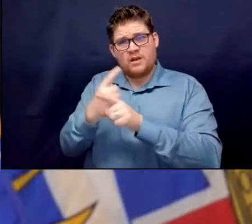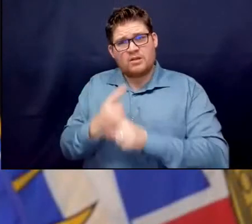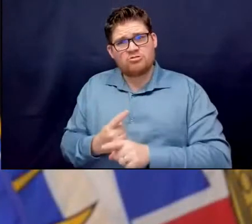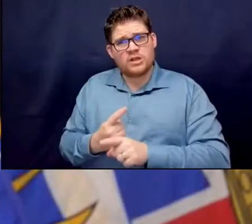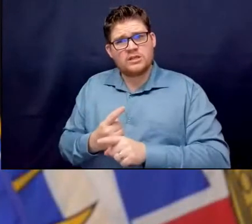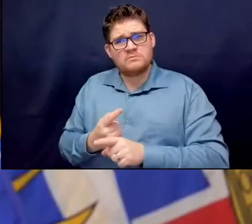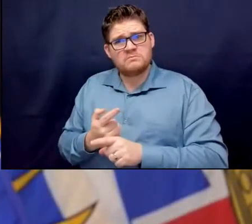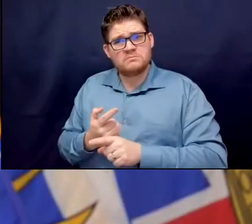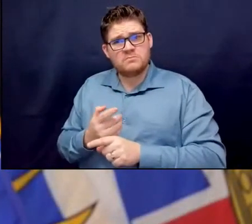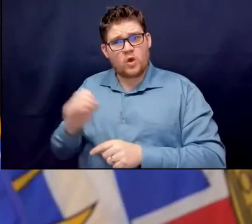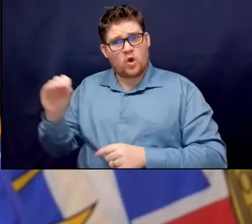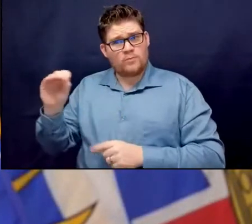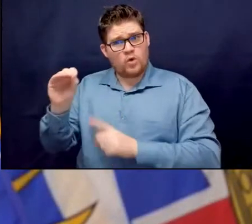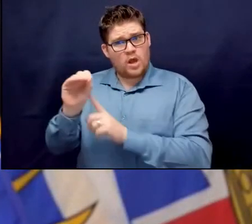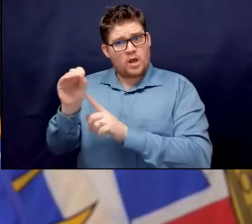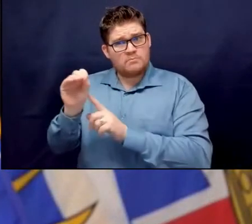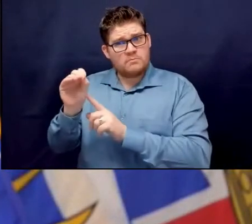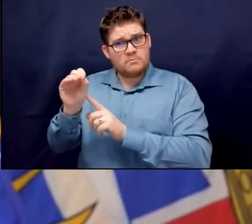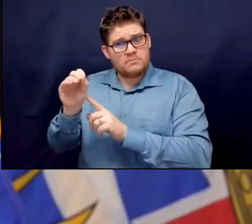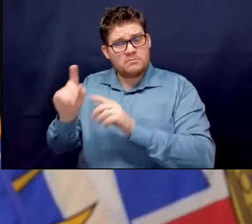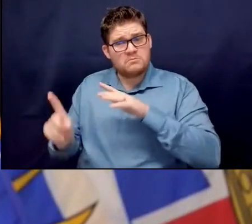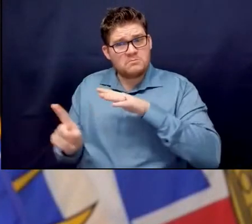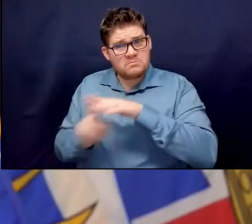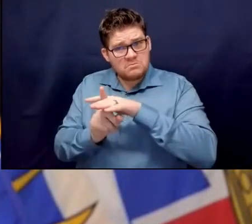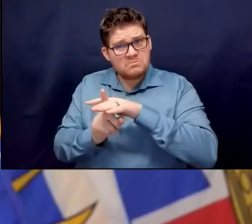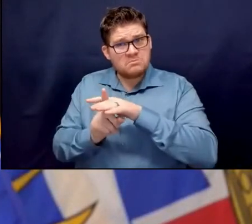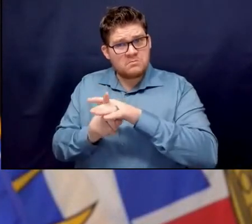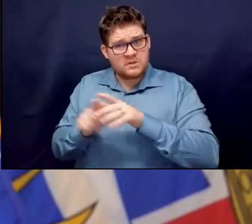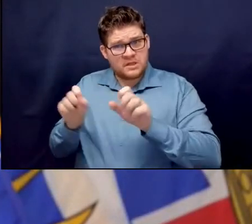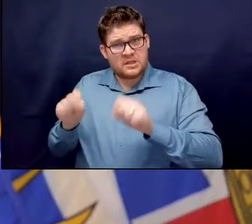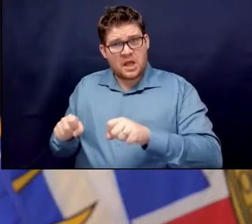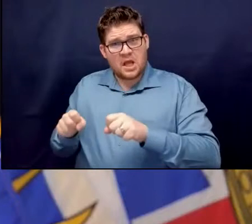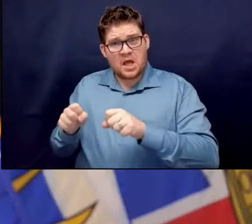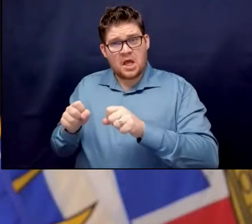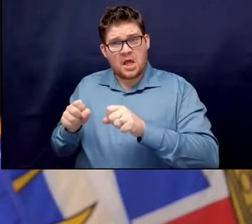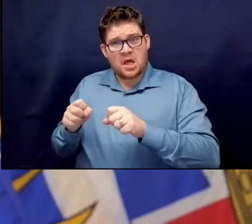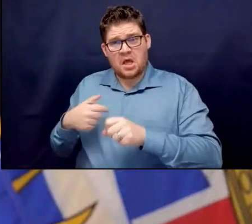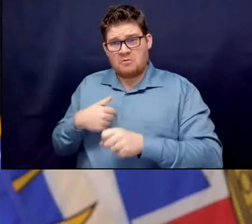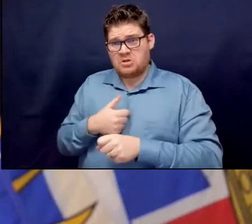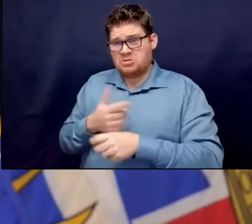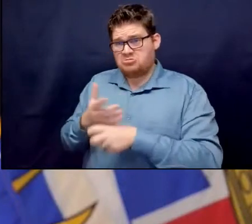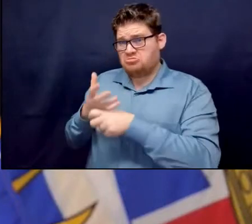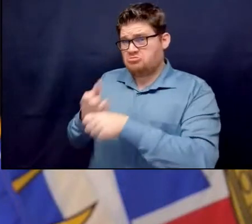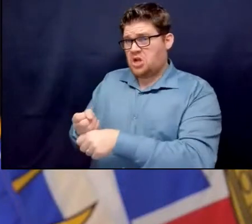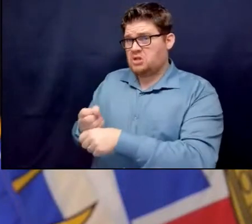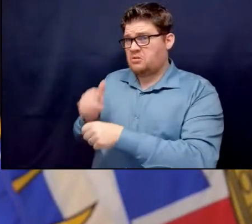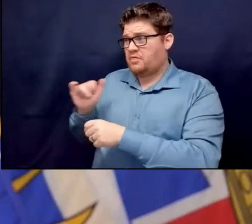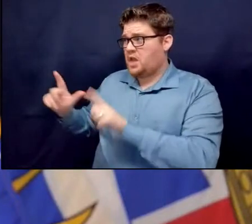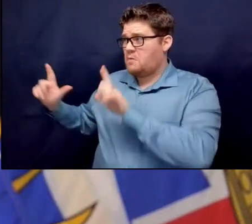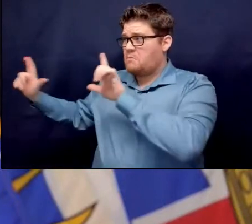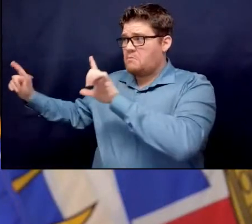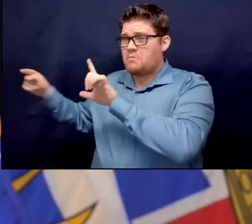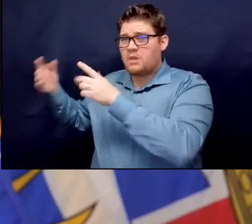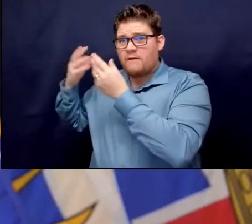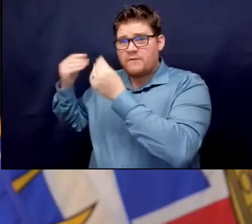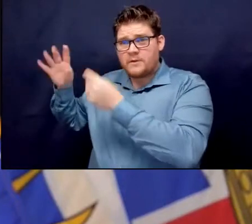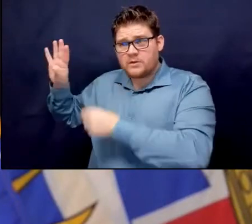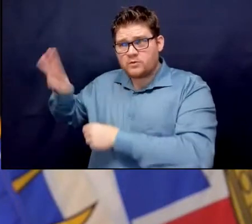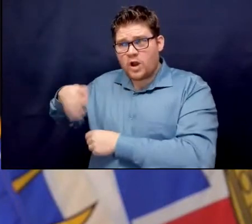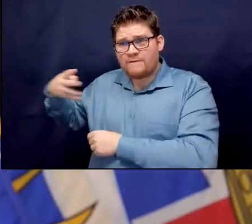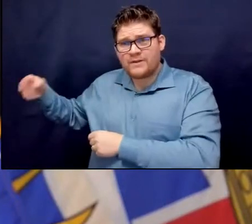at the end, how accurate is the Omicron modeling, or is the modeling given Omicron?